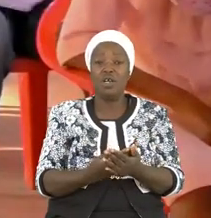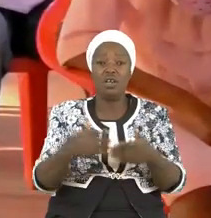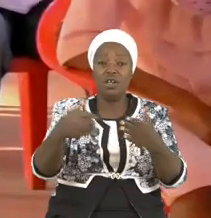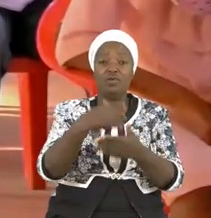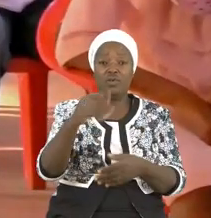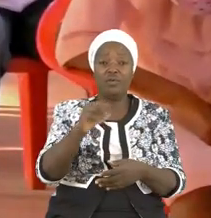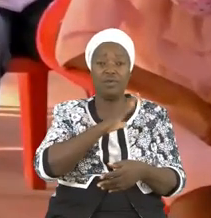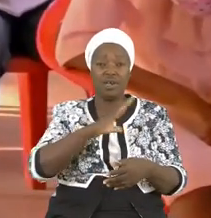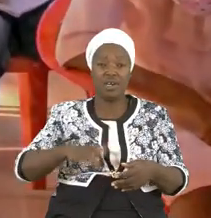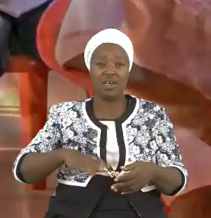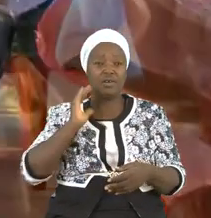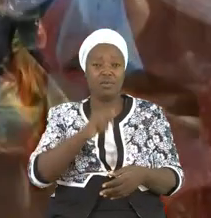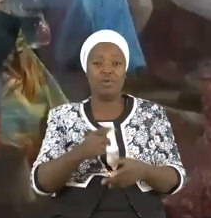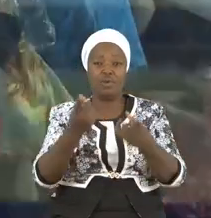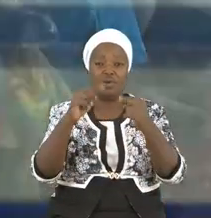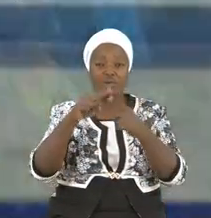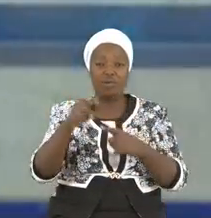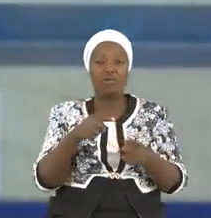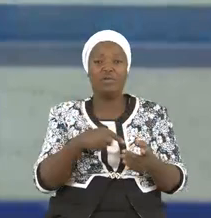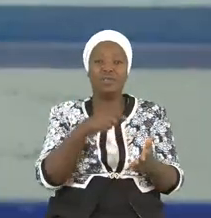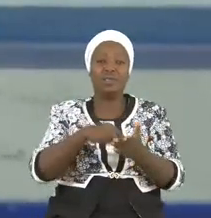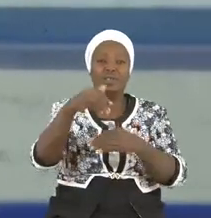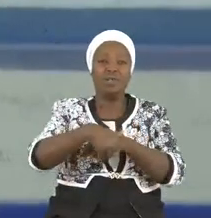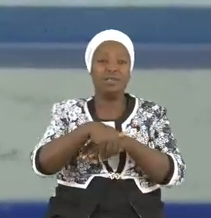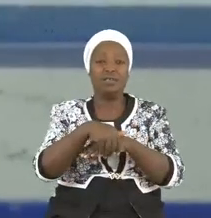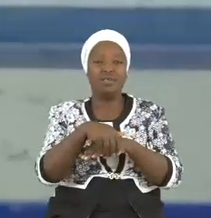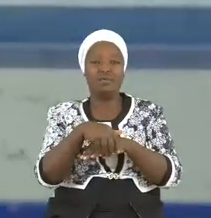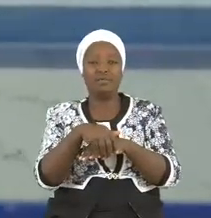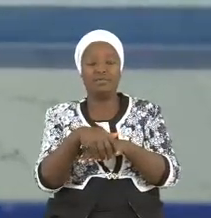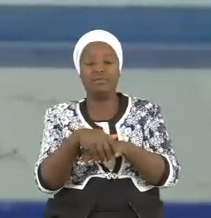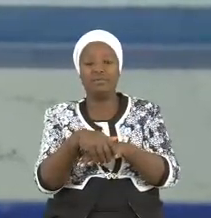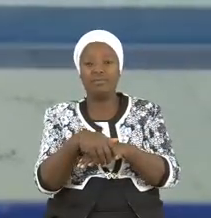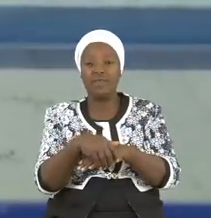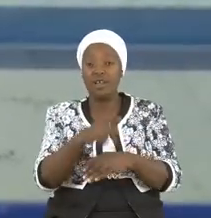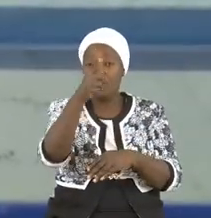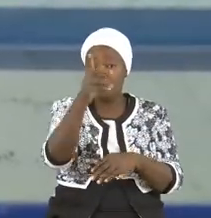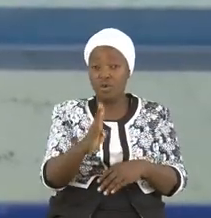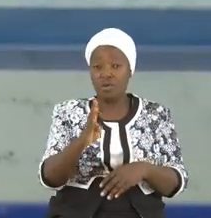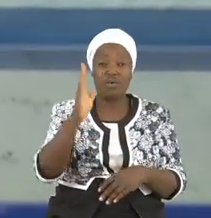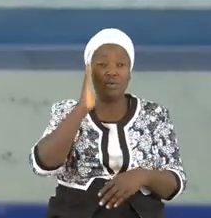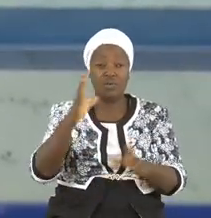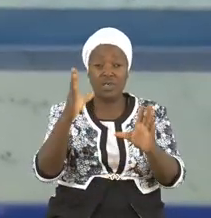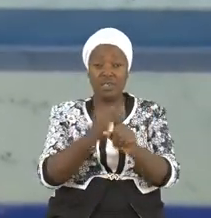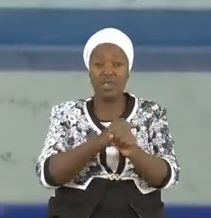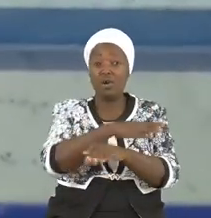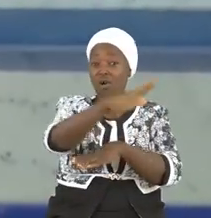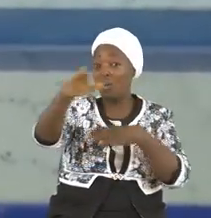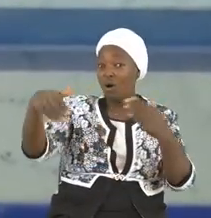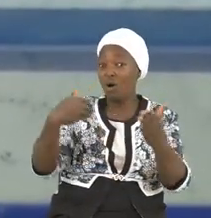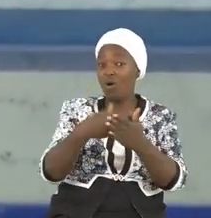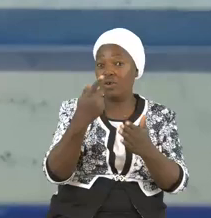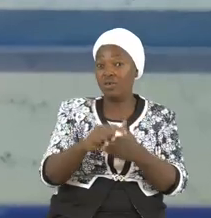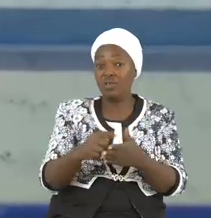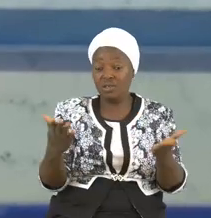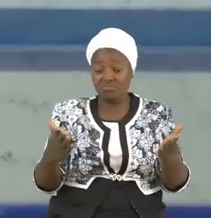God will take all the brush or the duster, or the broom, I don't